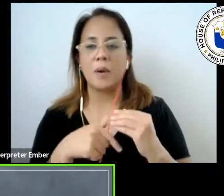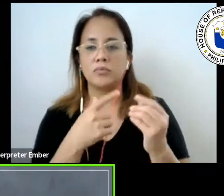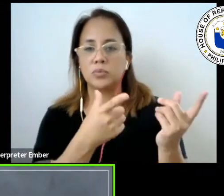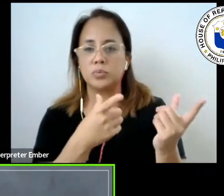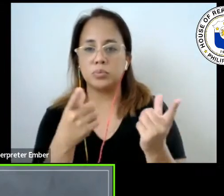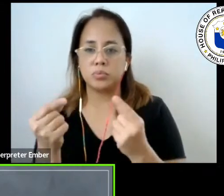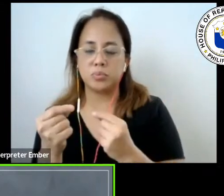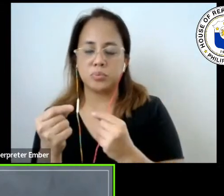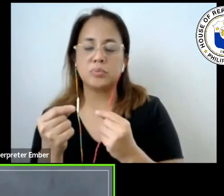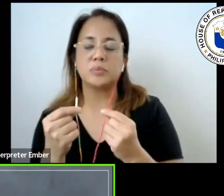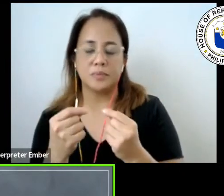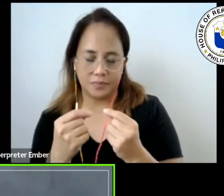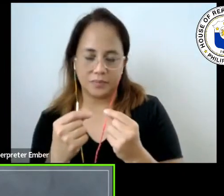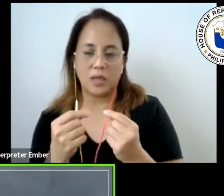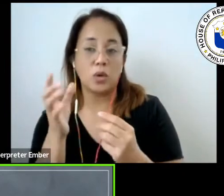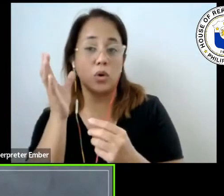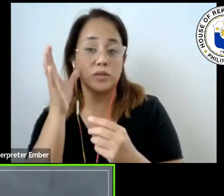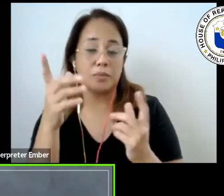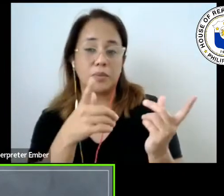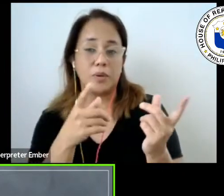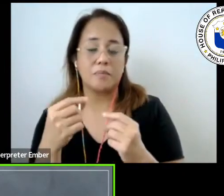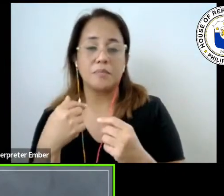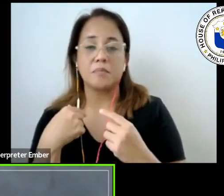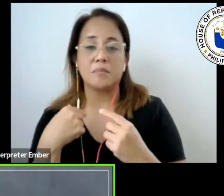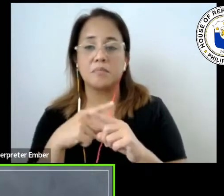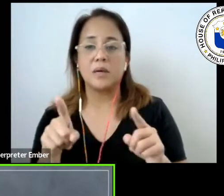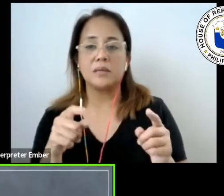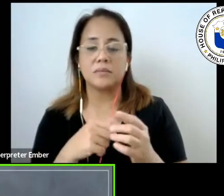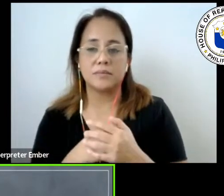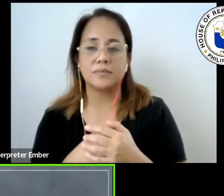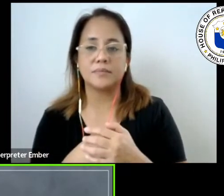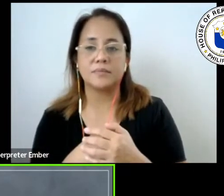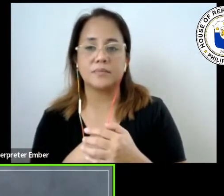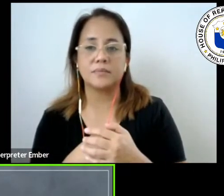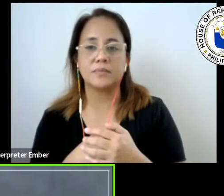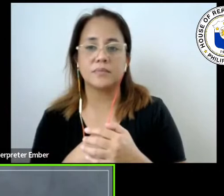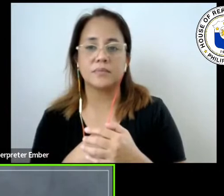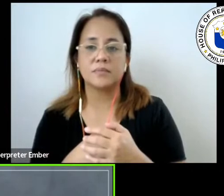implementation issues and conceptual issues. But our bottom line is that